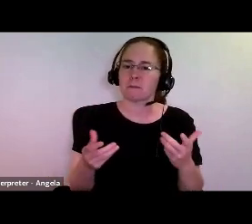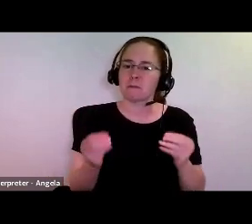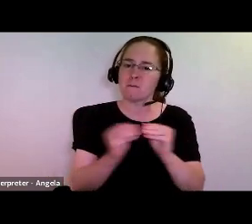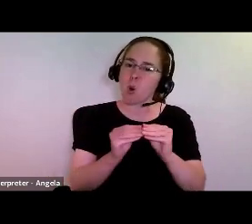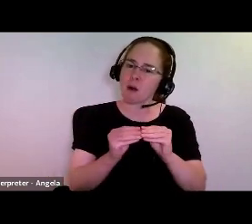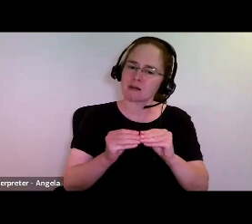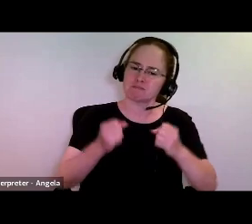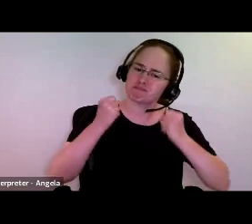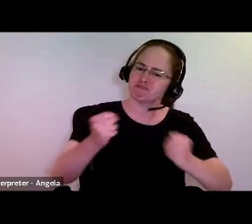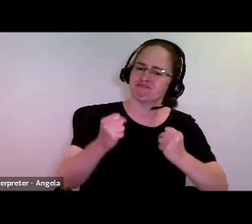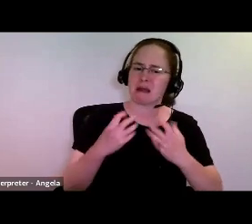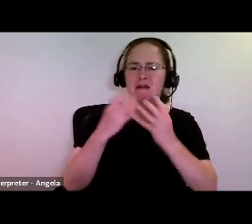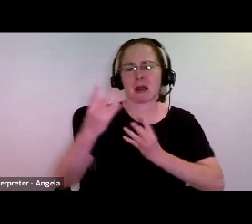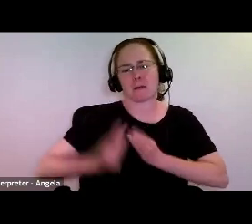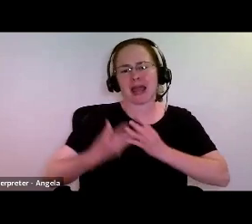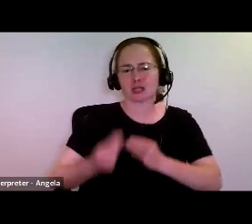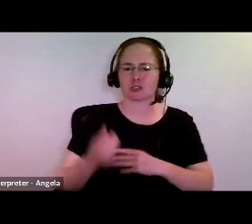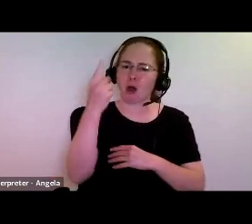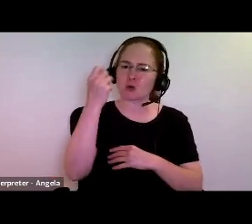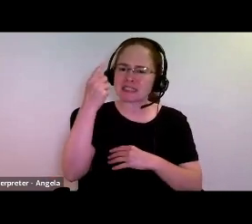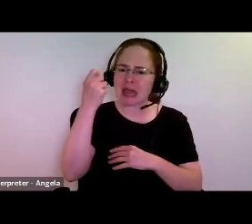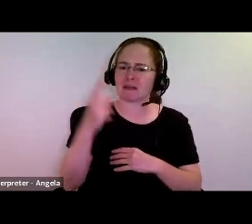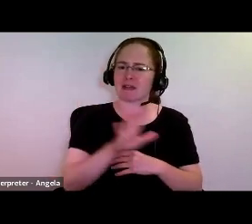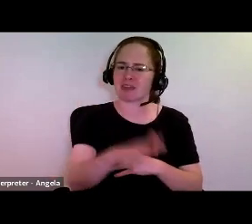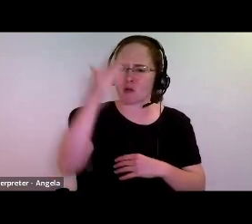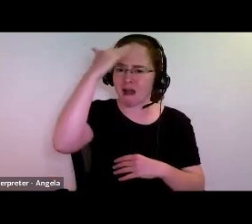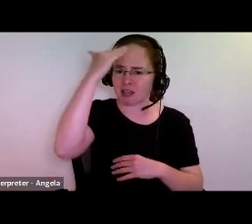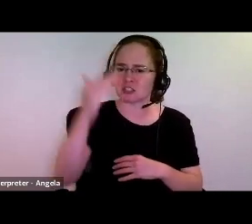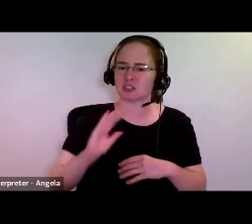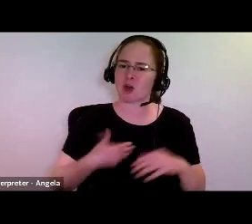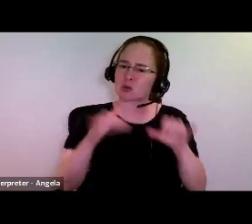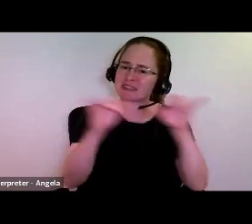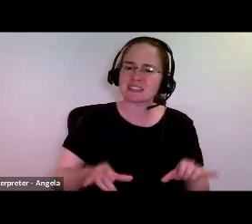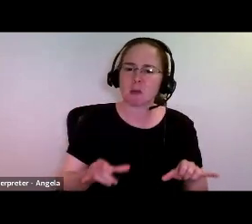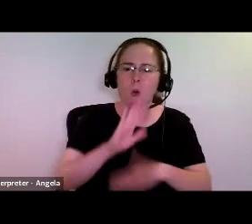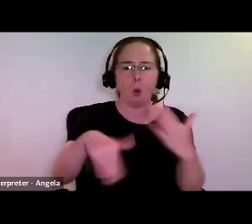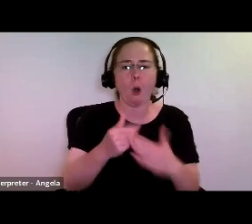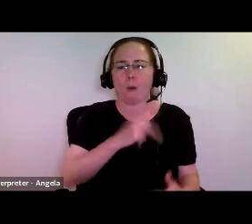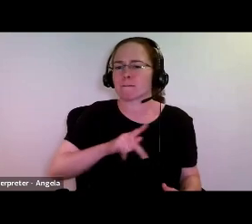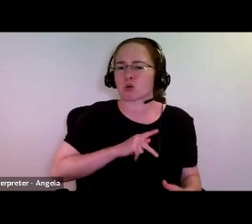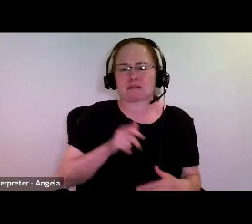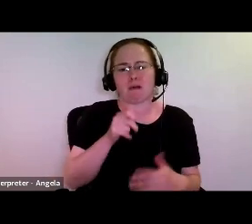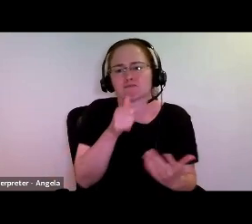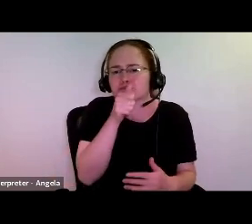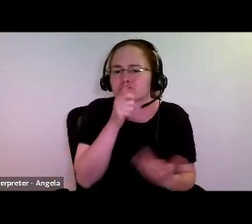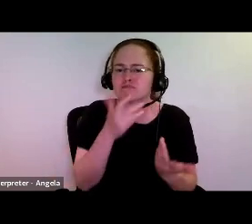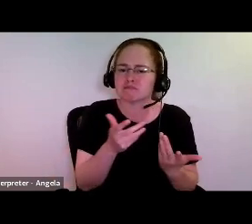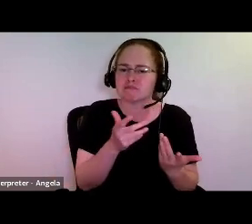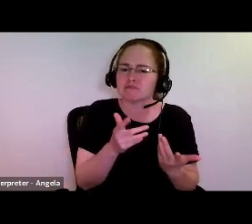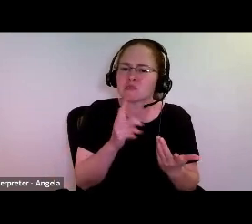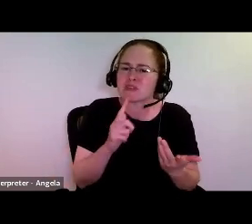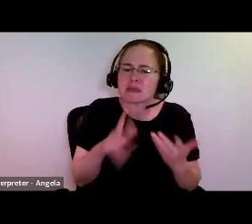Their compassion, their understanding, their knowledge of the system, it's all personal, and it adds so